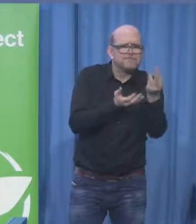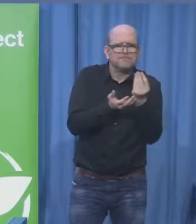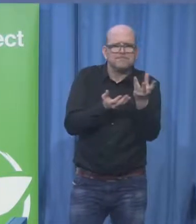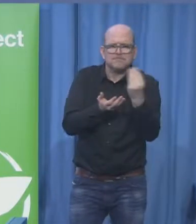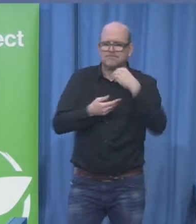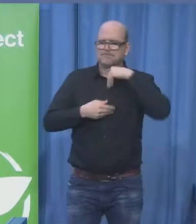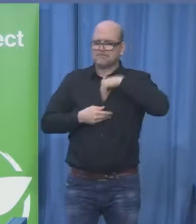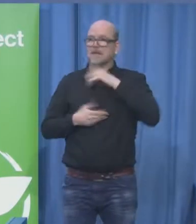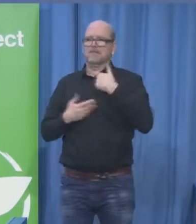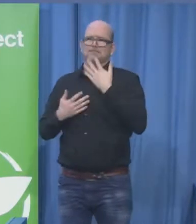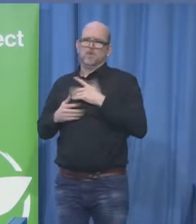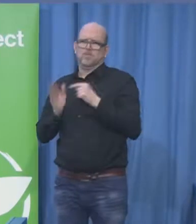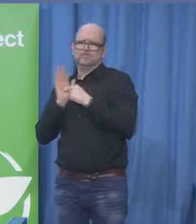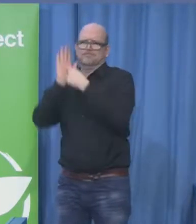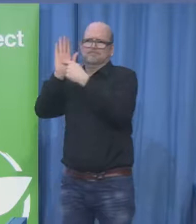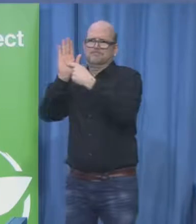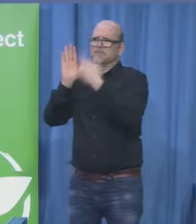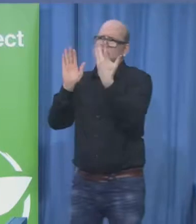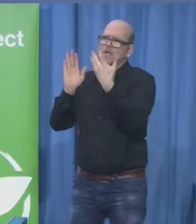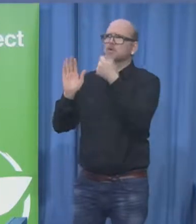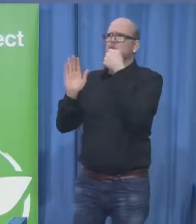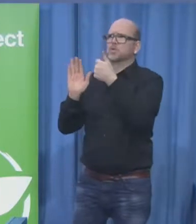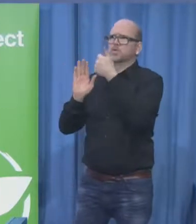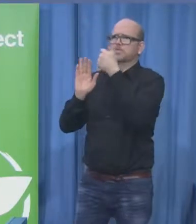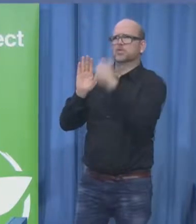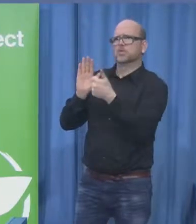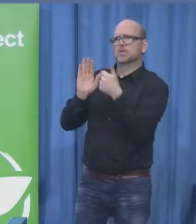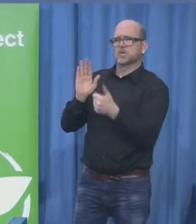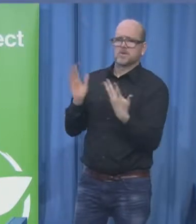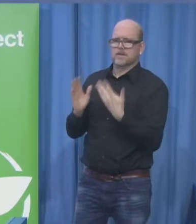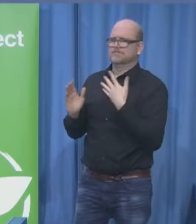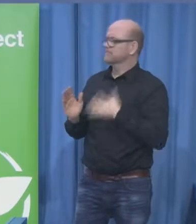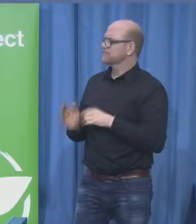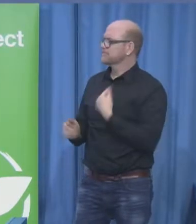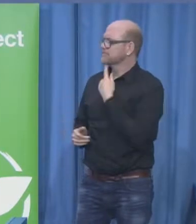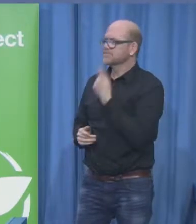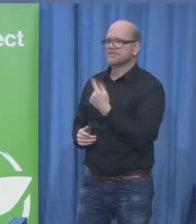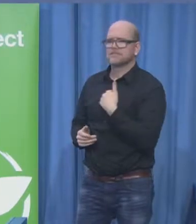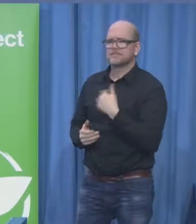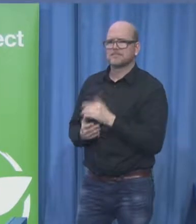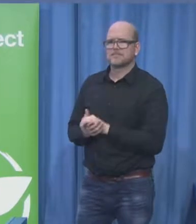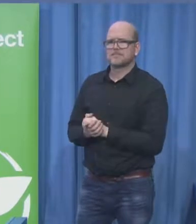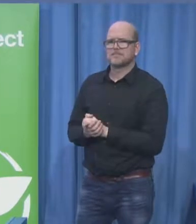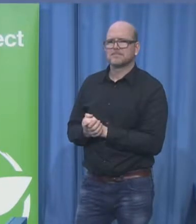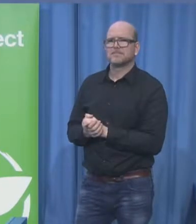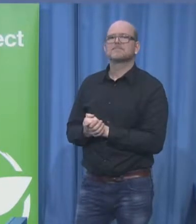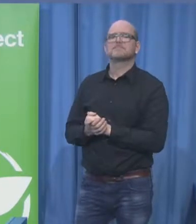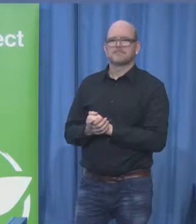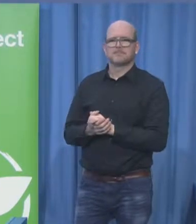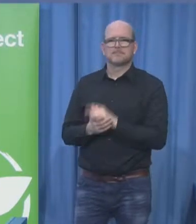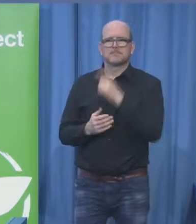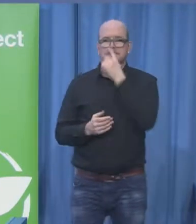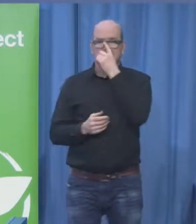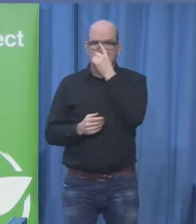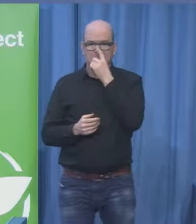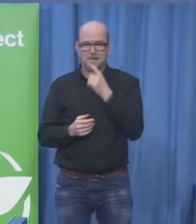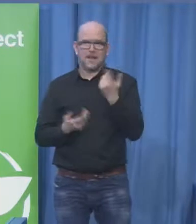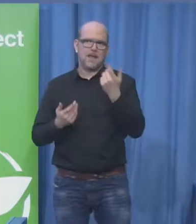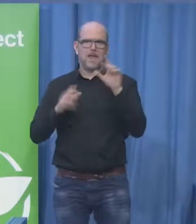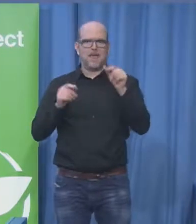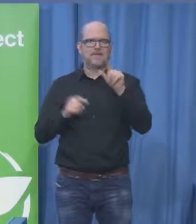time here, for proper citations to the authors, please see my Twitter account. So first, let's